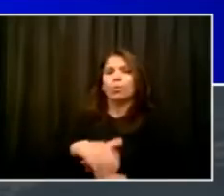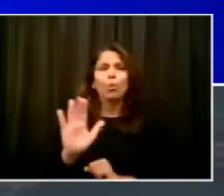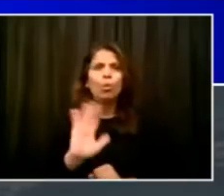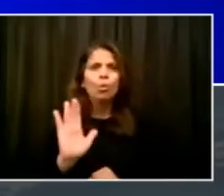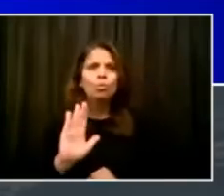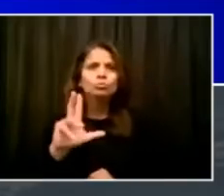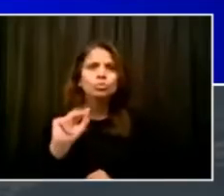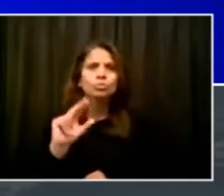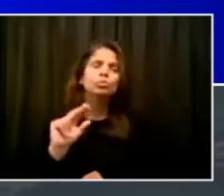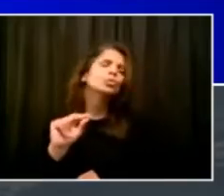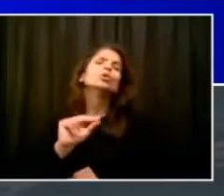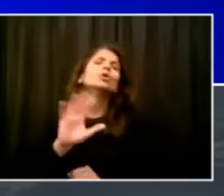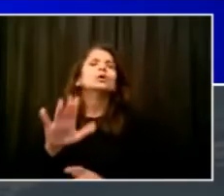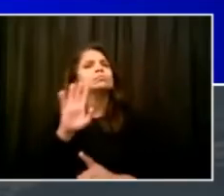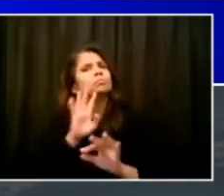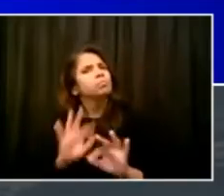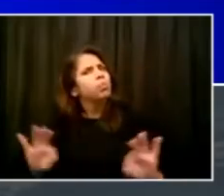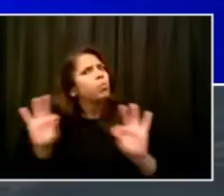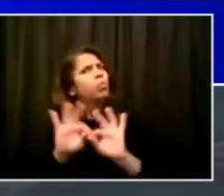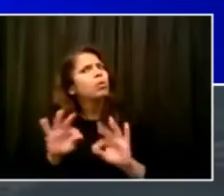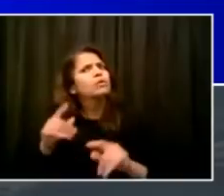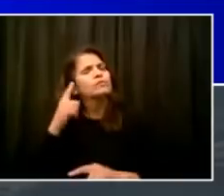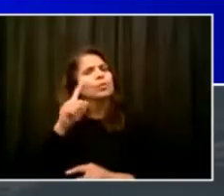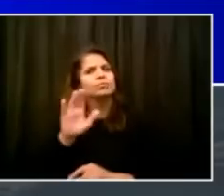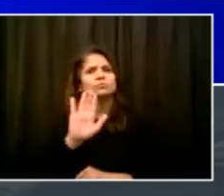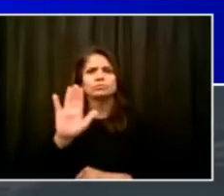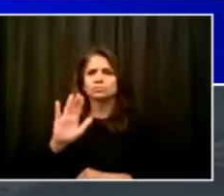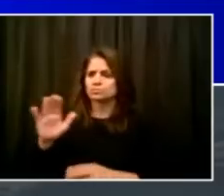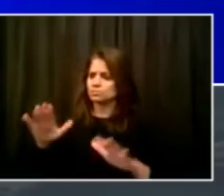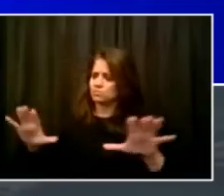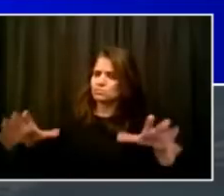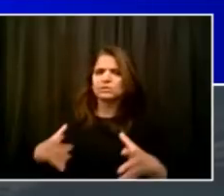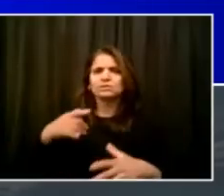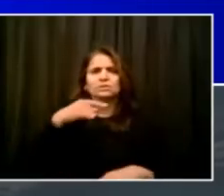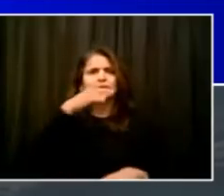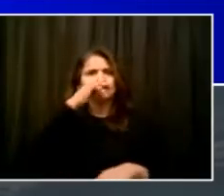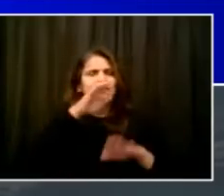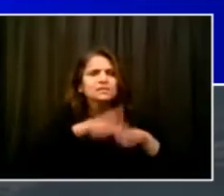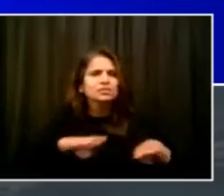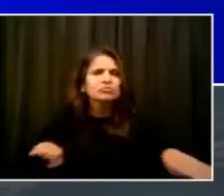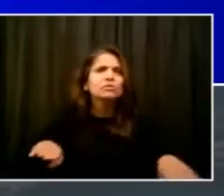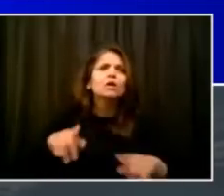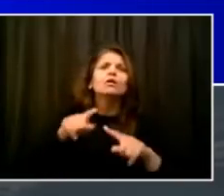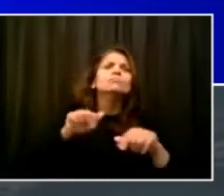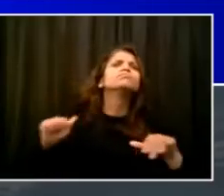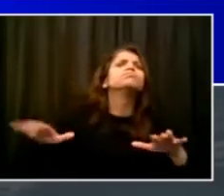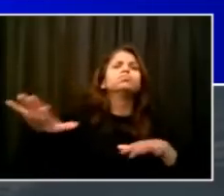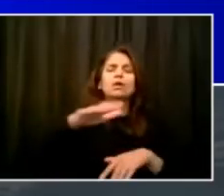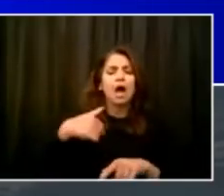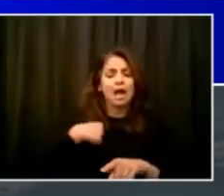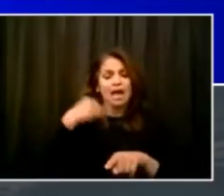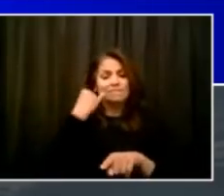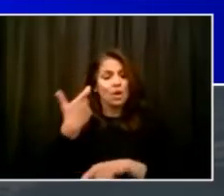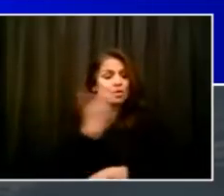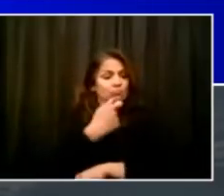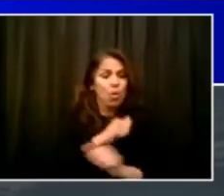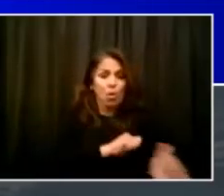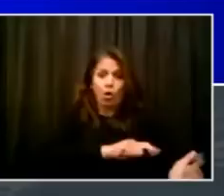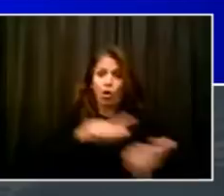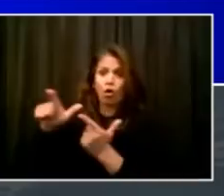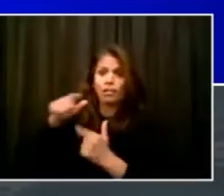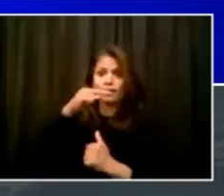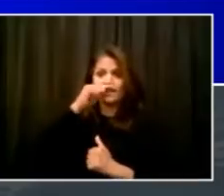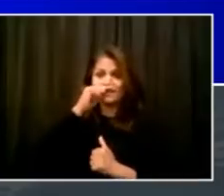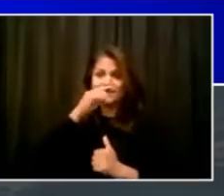once one child gets sick, it can spread to the next child. So we have to make sure we get ahead of this. You do not need to go to